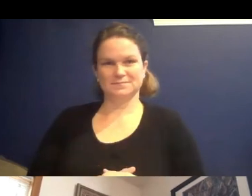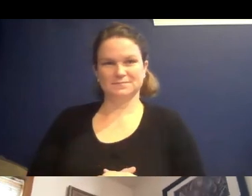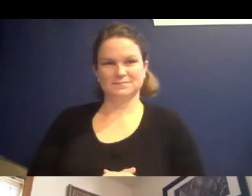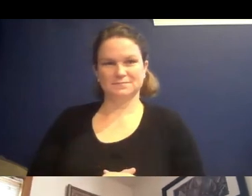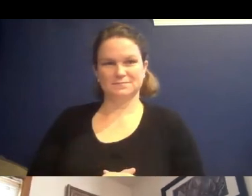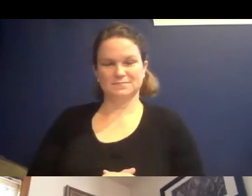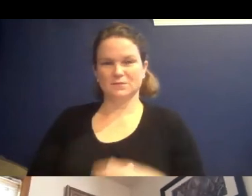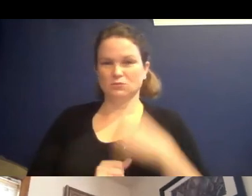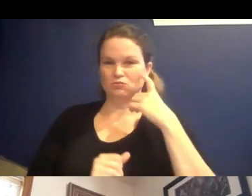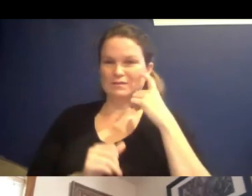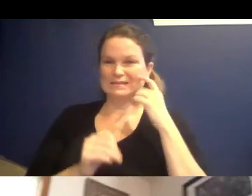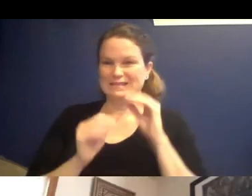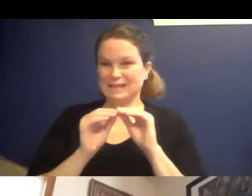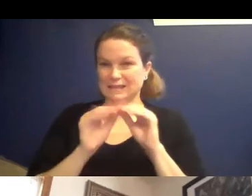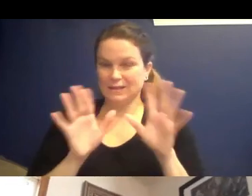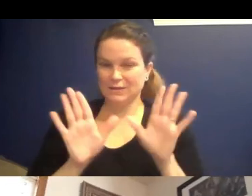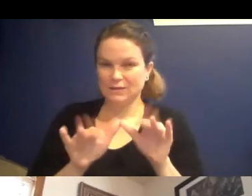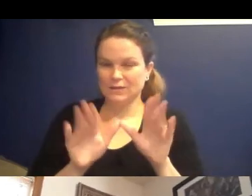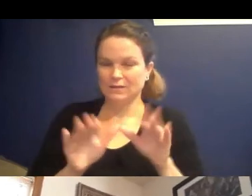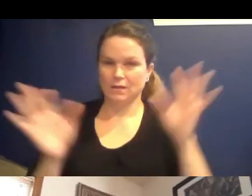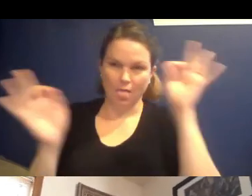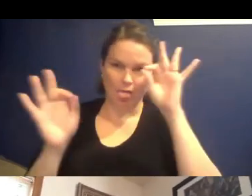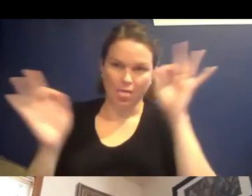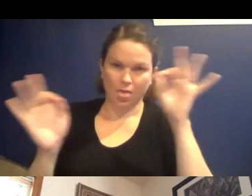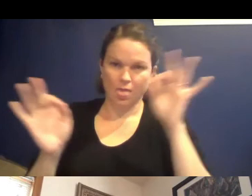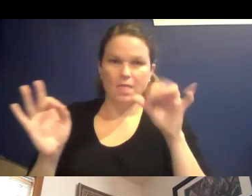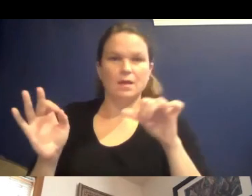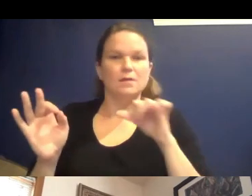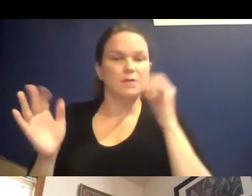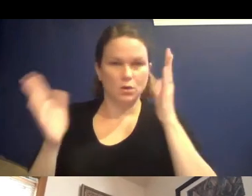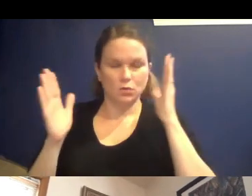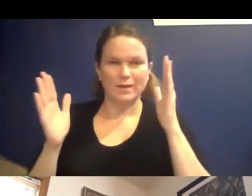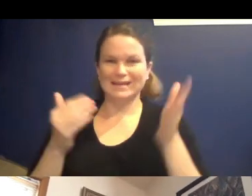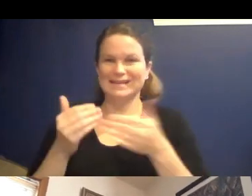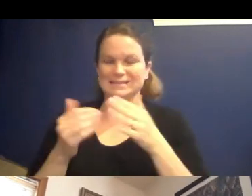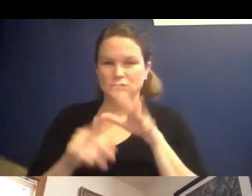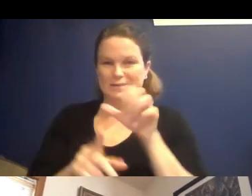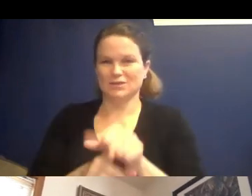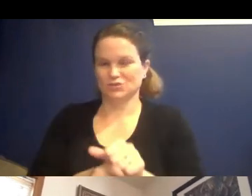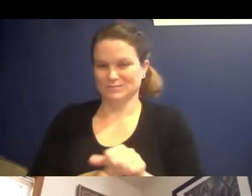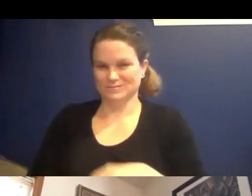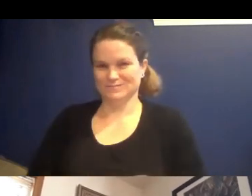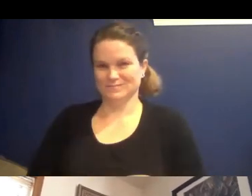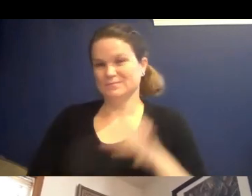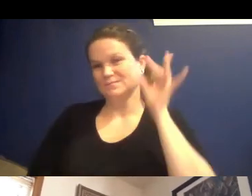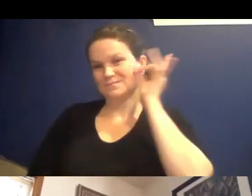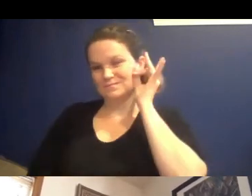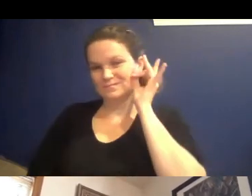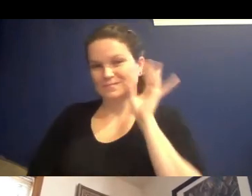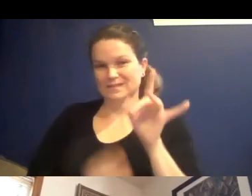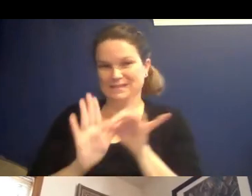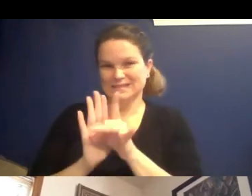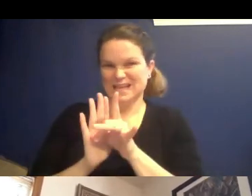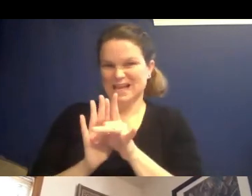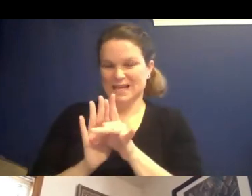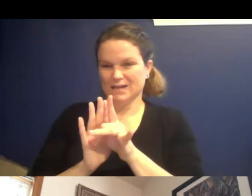Newly emerged butterflies seem unaware and do not fly away and are easy to catch. They often land on you. This tag is placed too